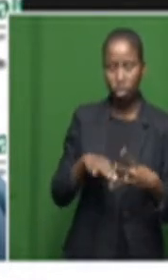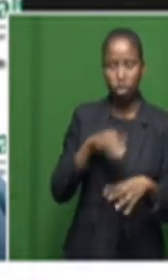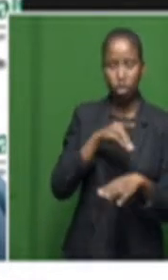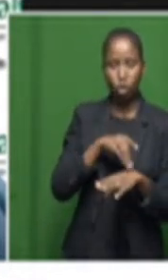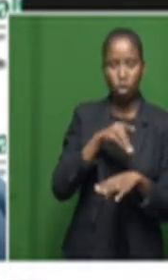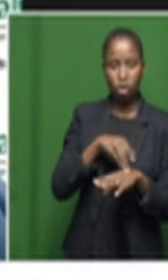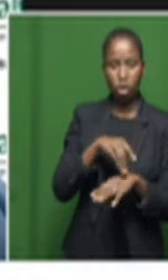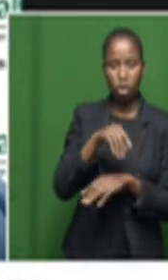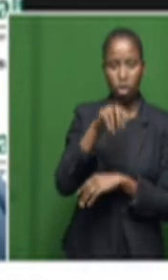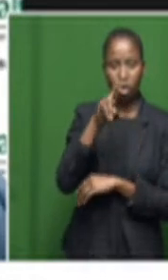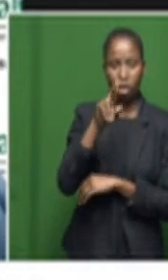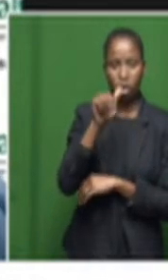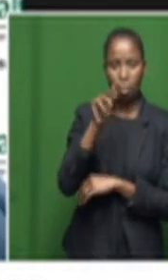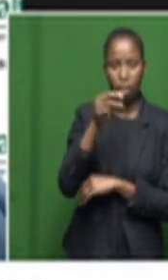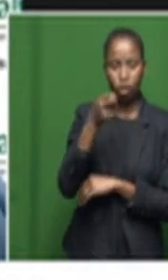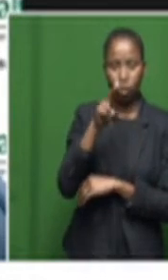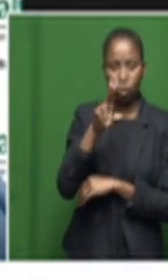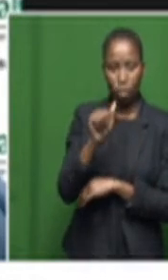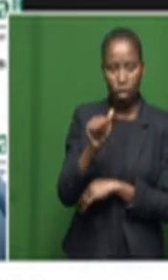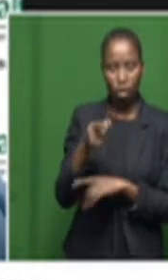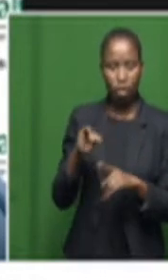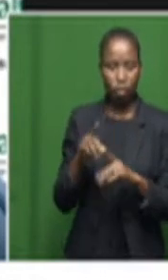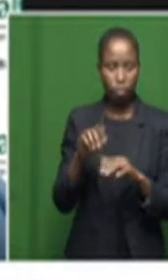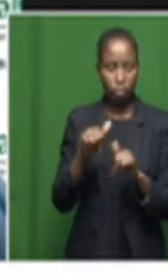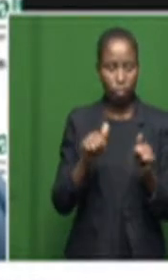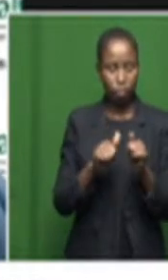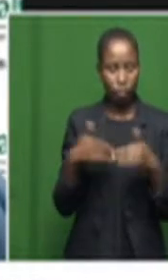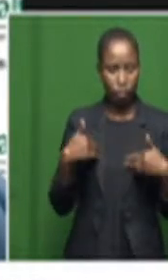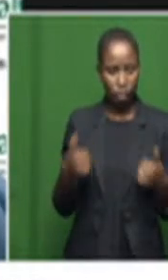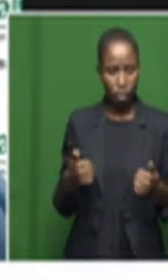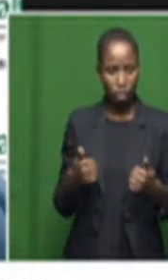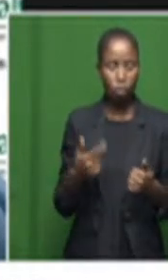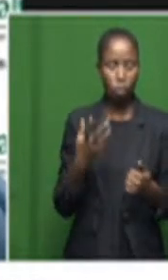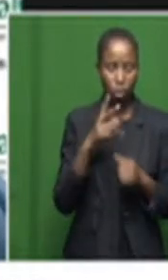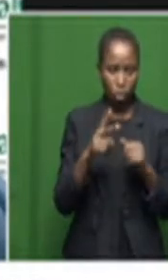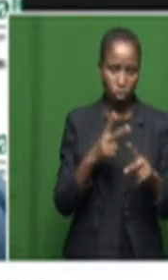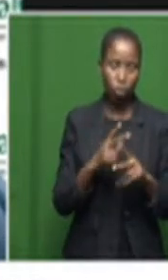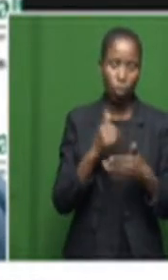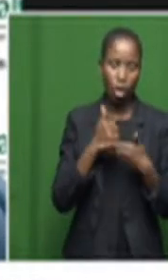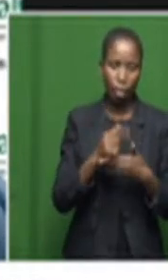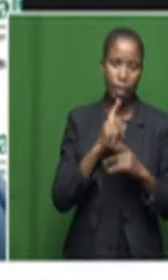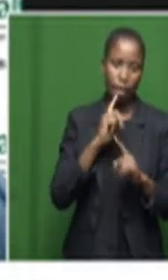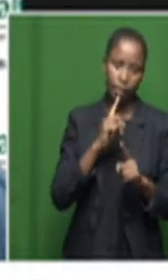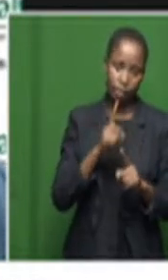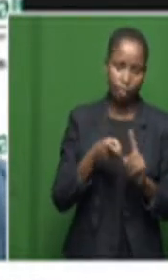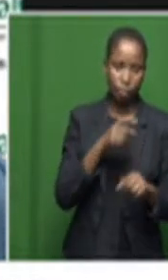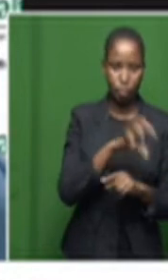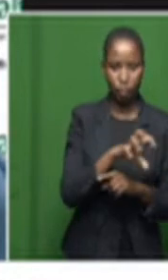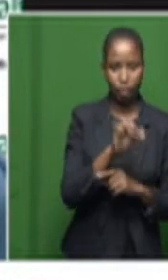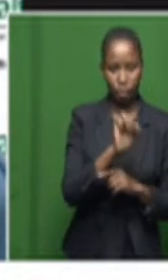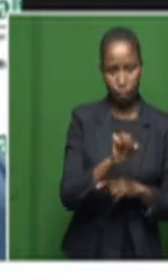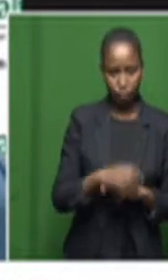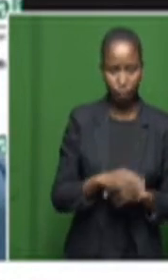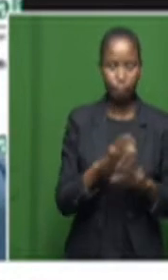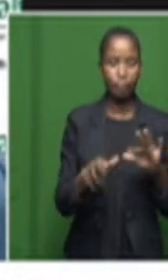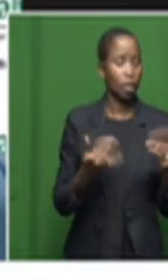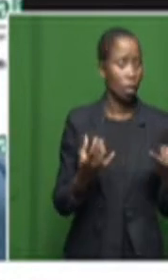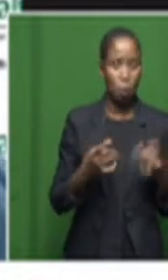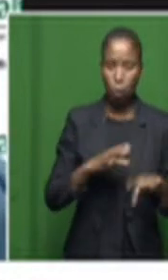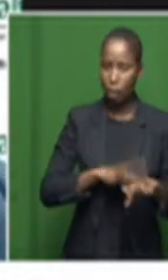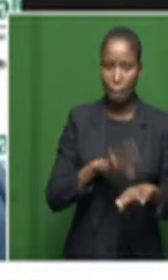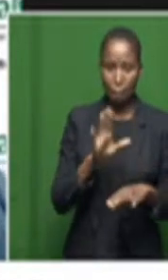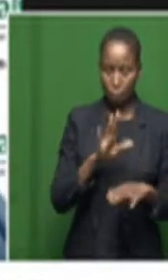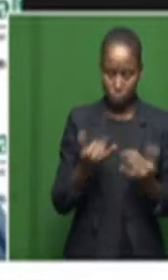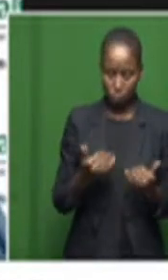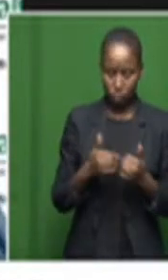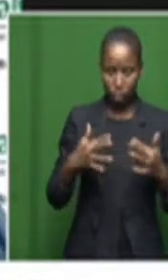the MEC of Health in Limpopo. She's here. She will also assist where there are questions that are related to the province. So without wasting any time, I'm going